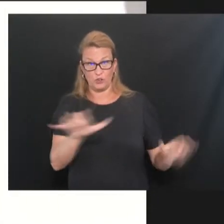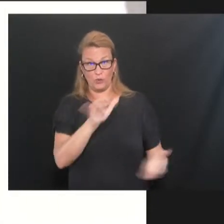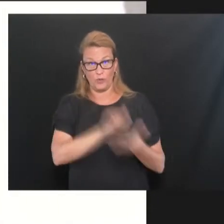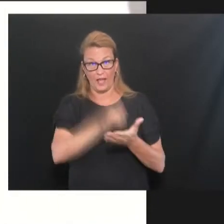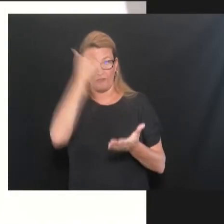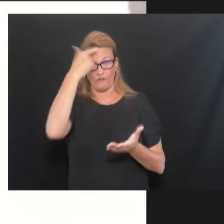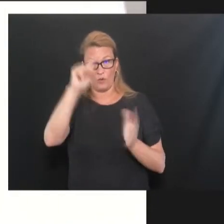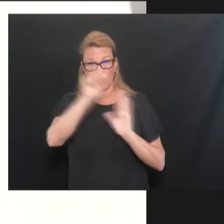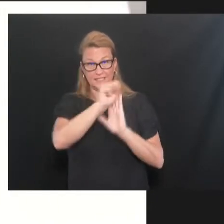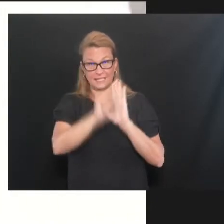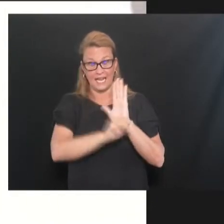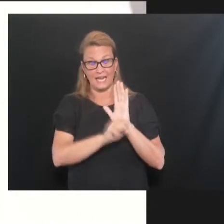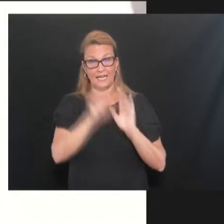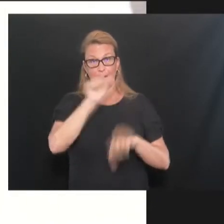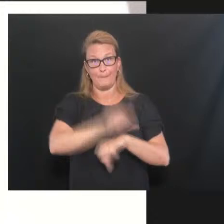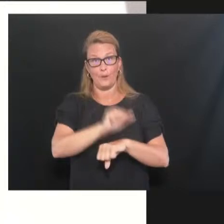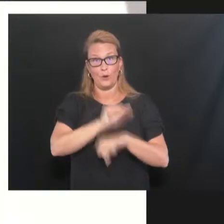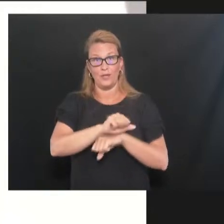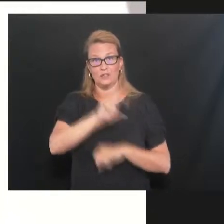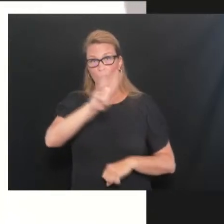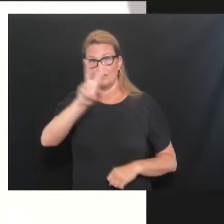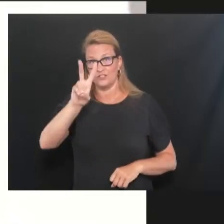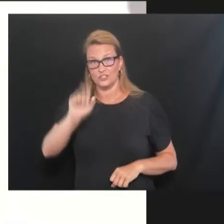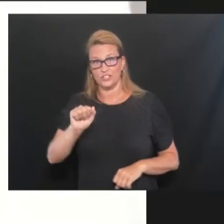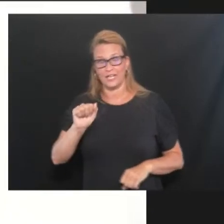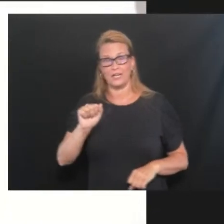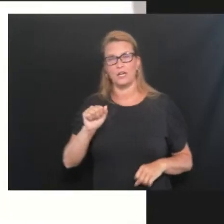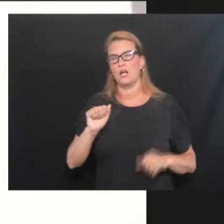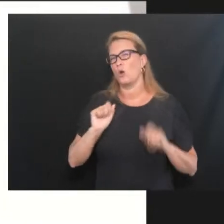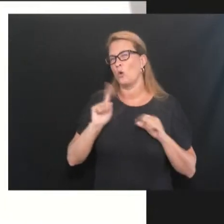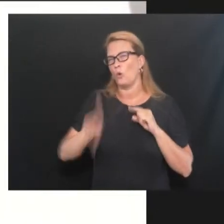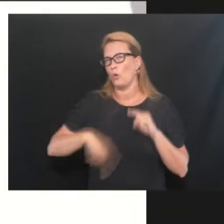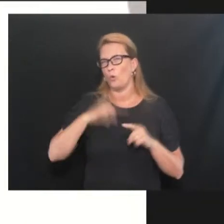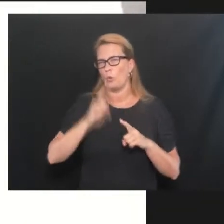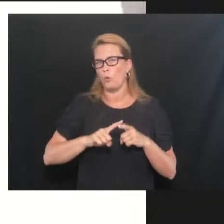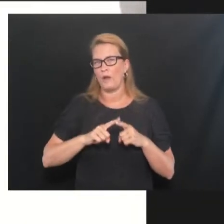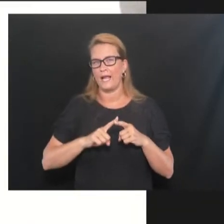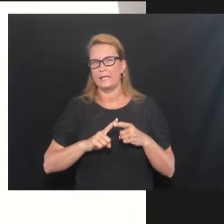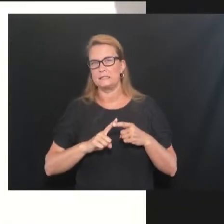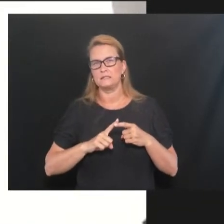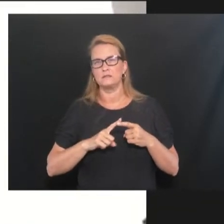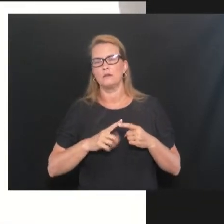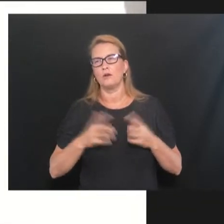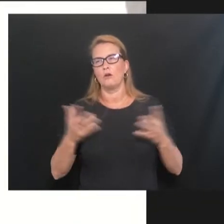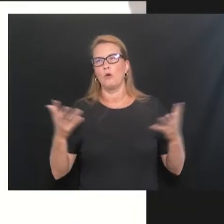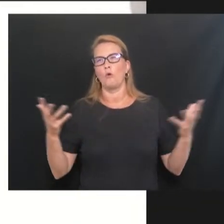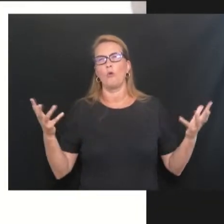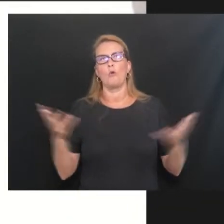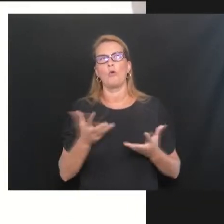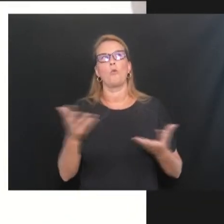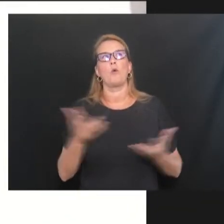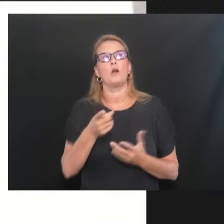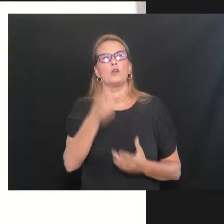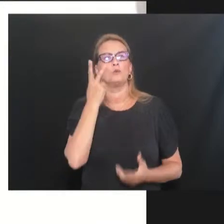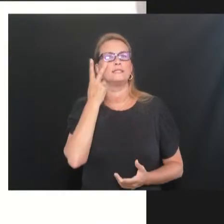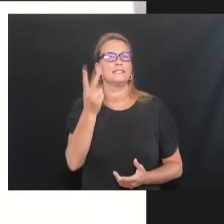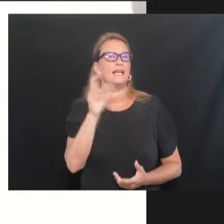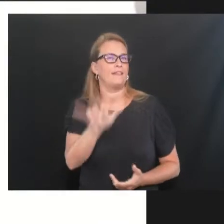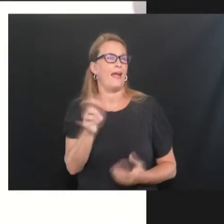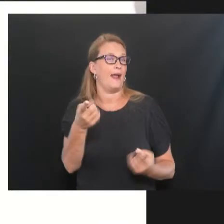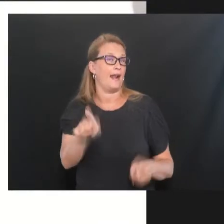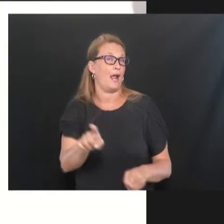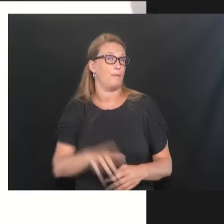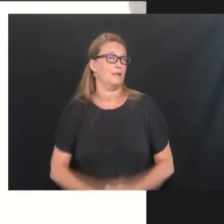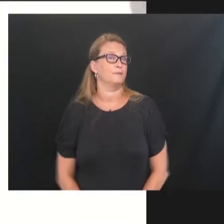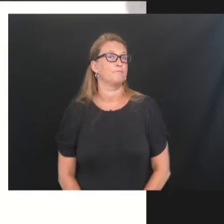West Virginia? And if not, what point do you think we might have to get there to see this vaccination number finally